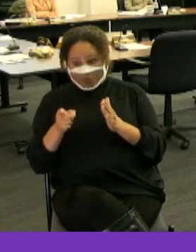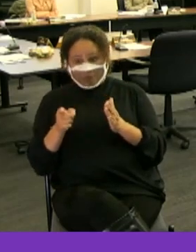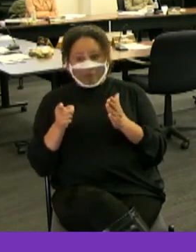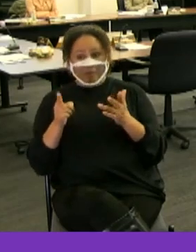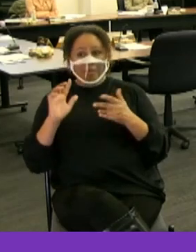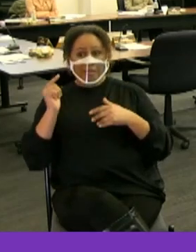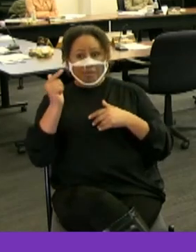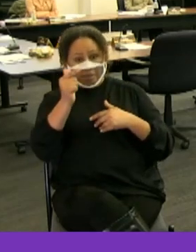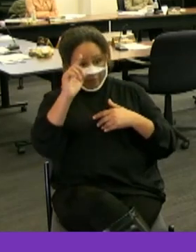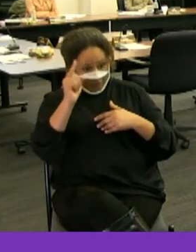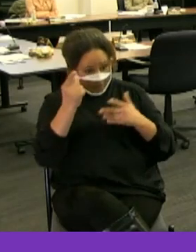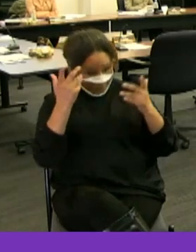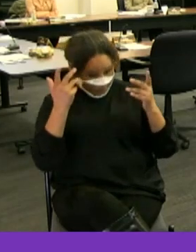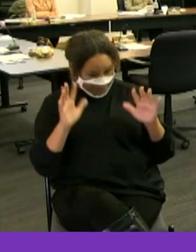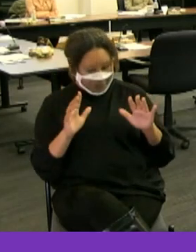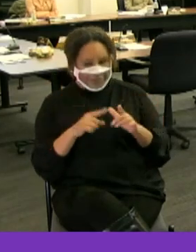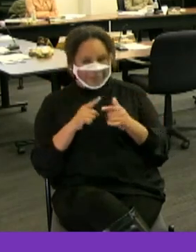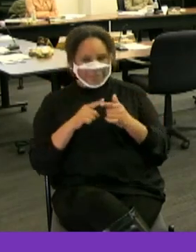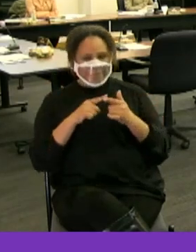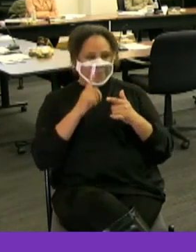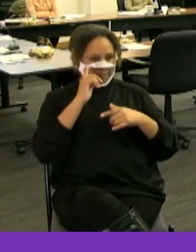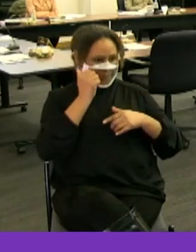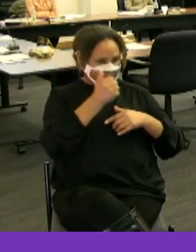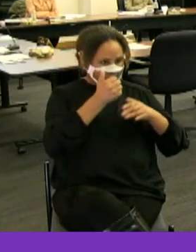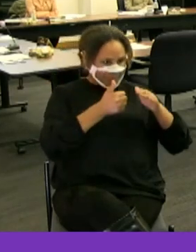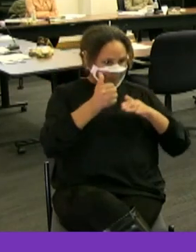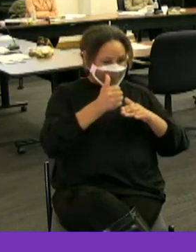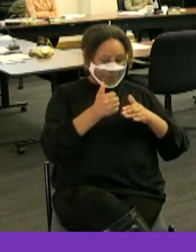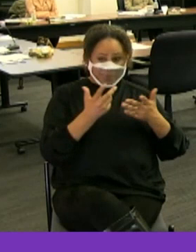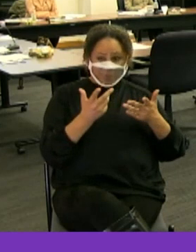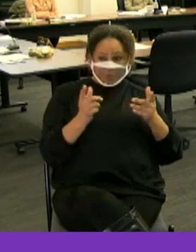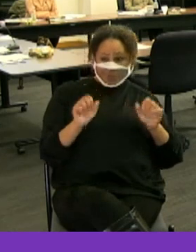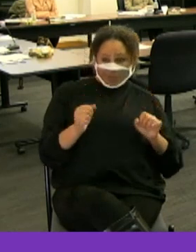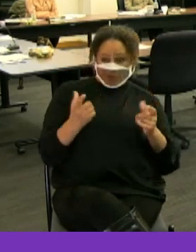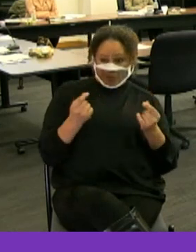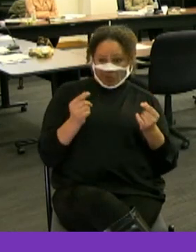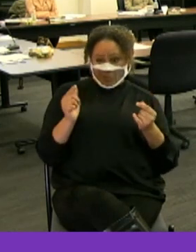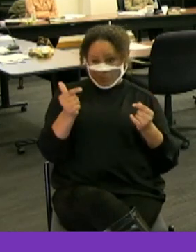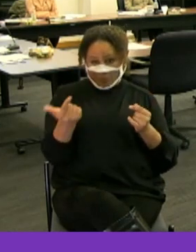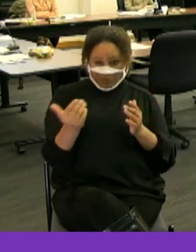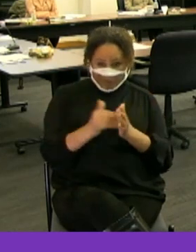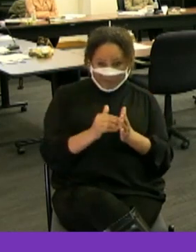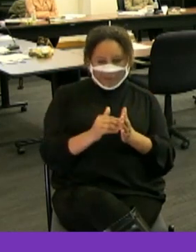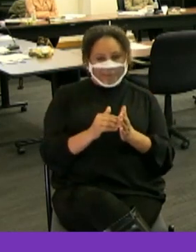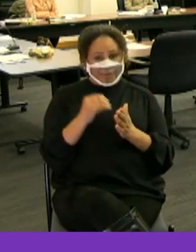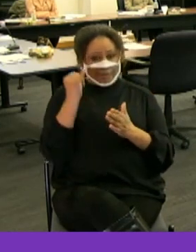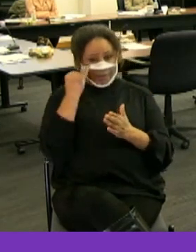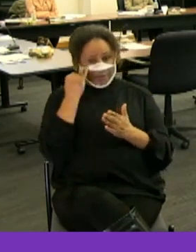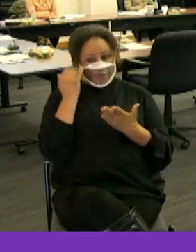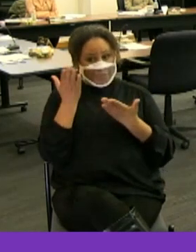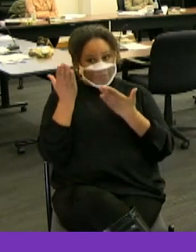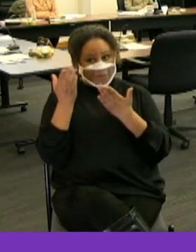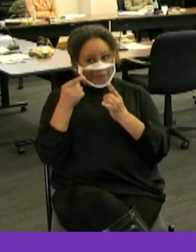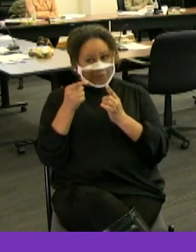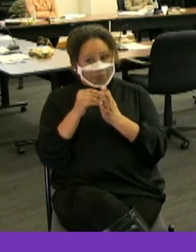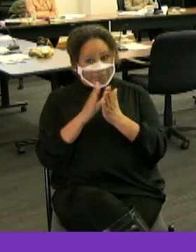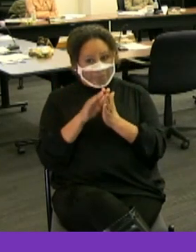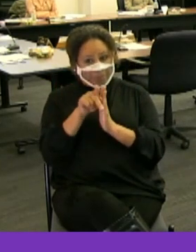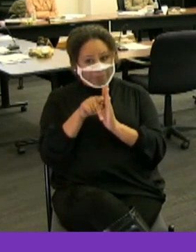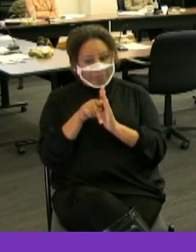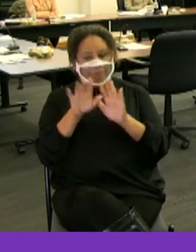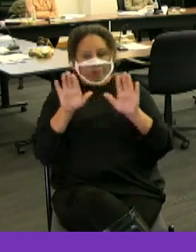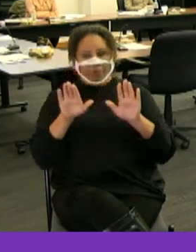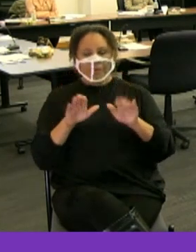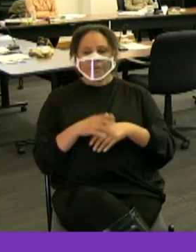first turn, then it's up to the chair to decide what he's able to do. So if that's going to be brought into policy, that would be great. So basically what it